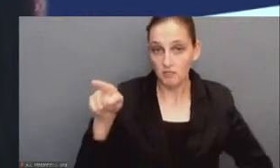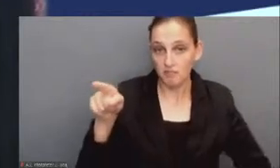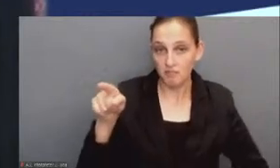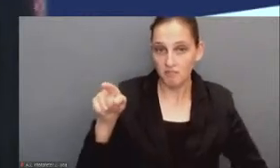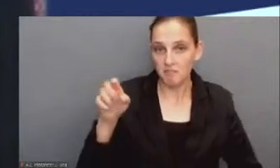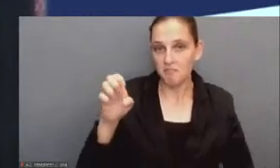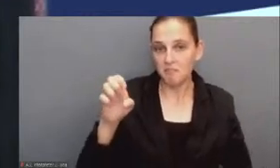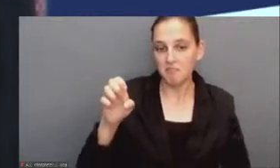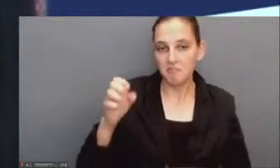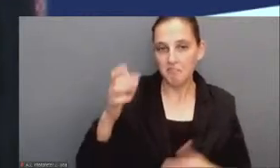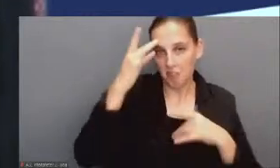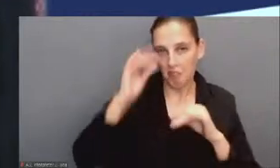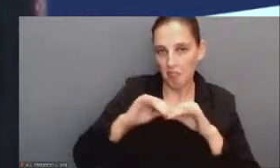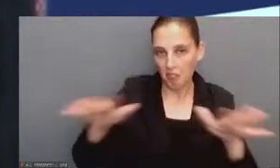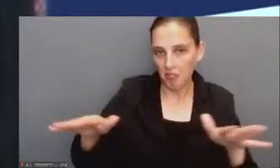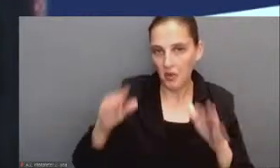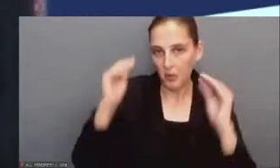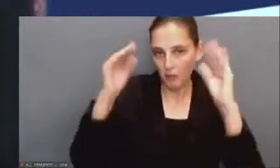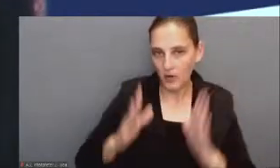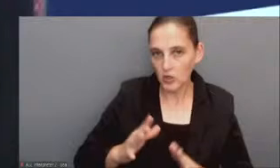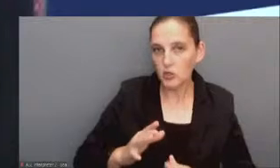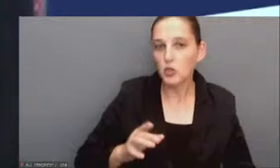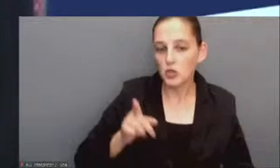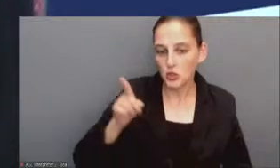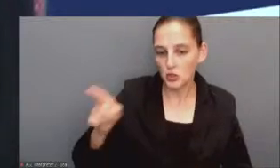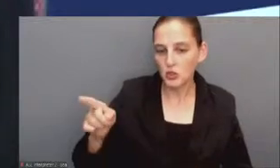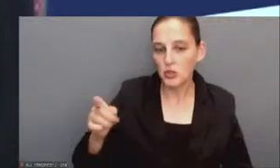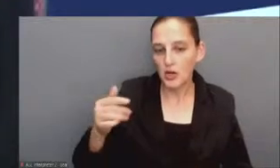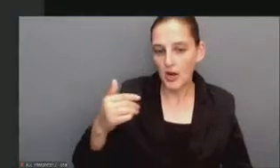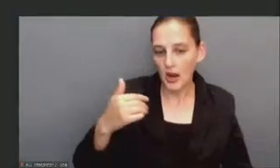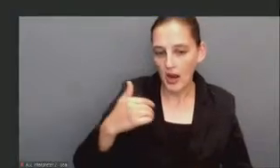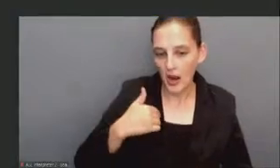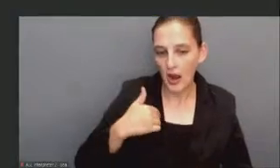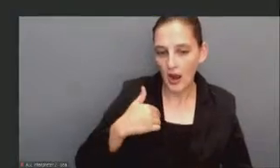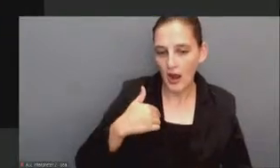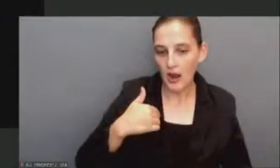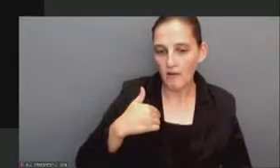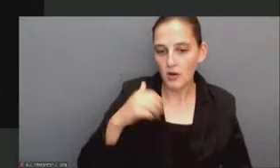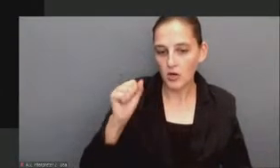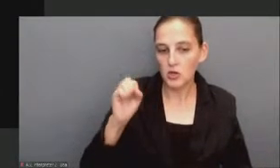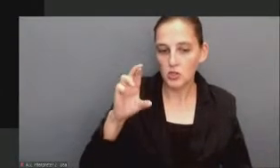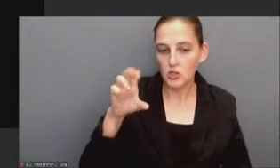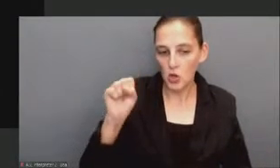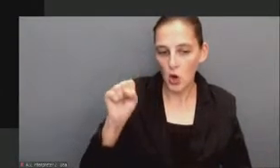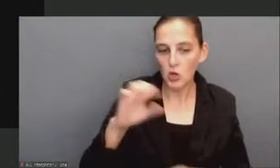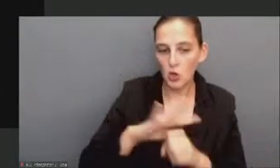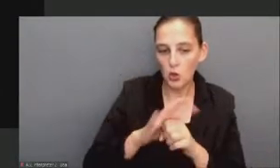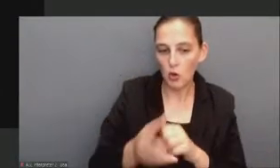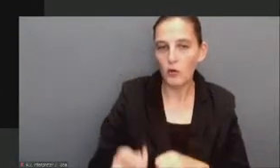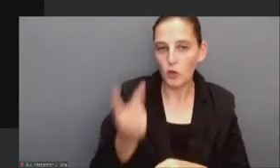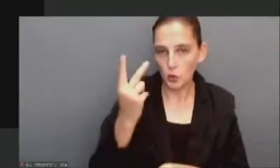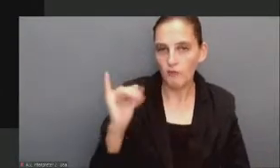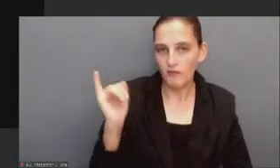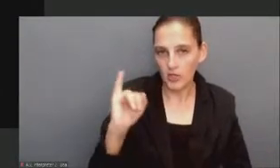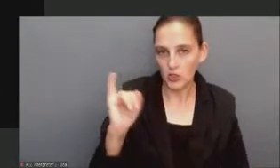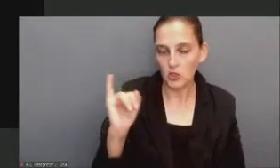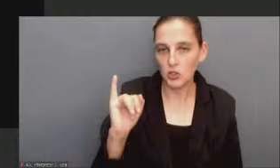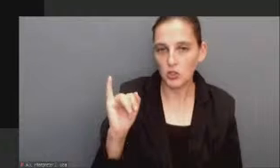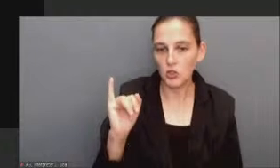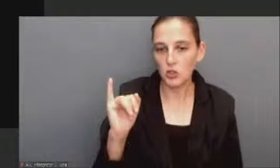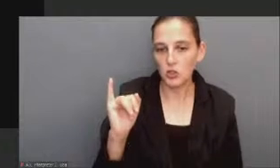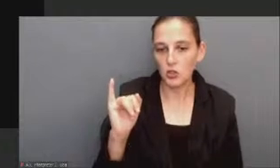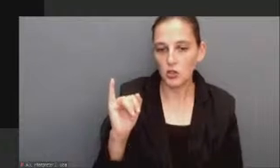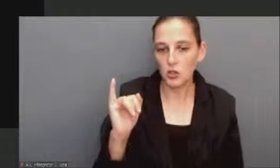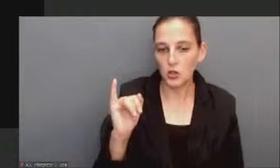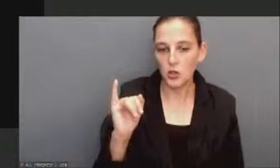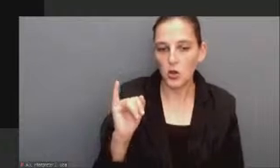professor who has post-acute sequelae of SARS-CoV-2 infection, also,